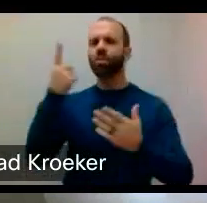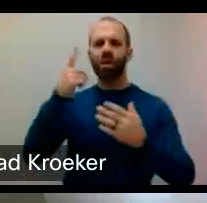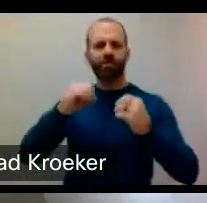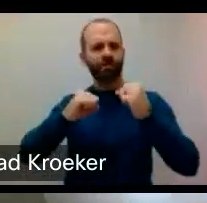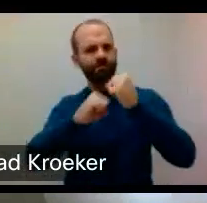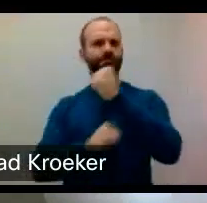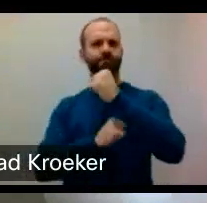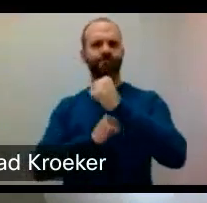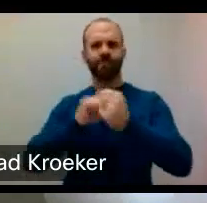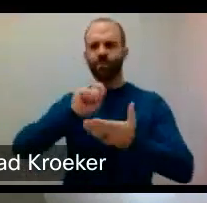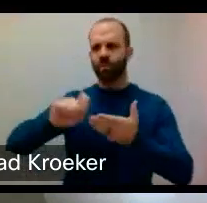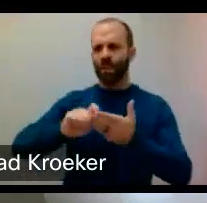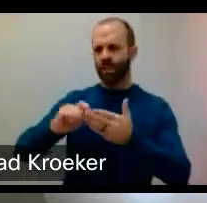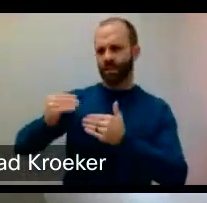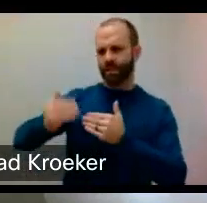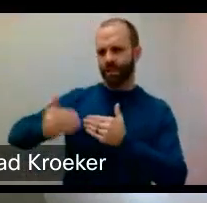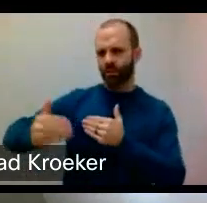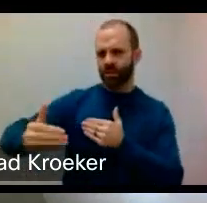writing series